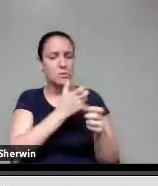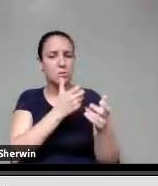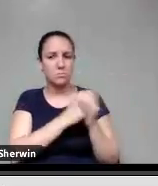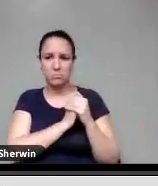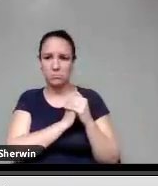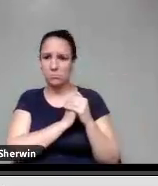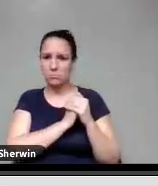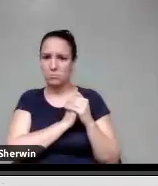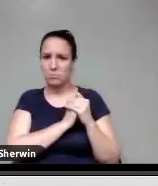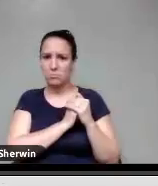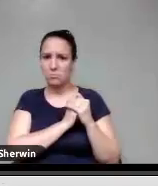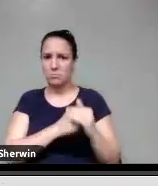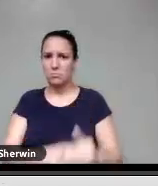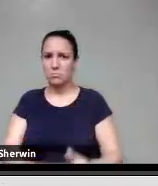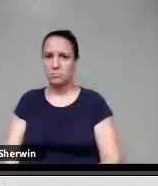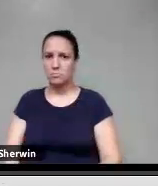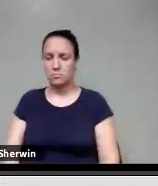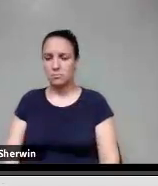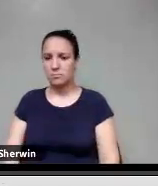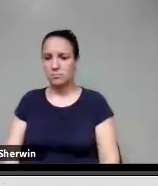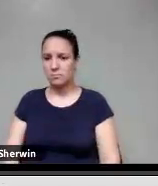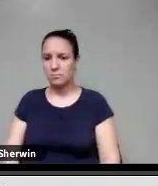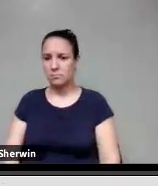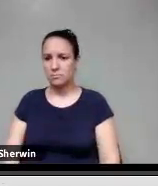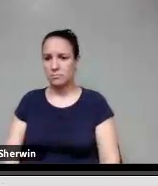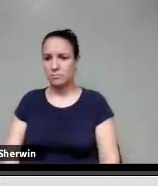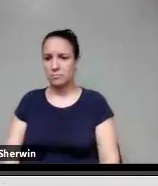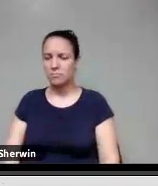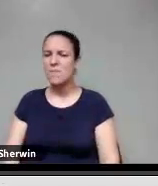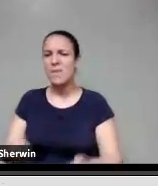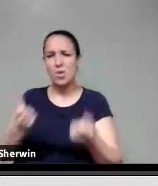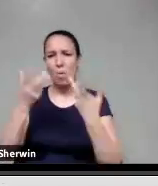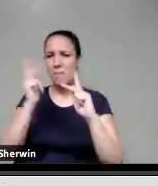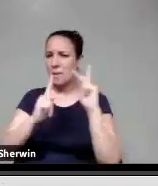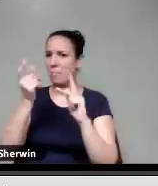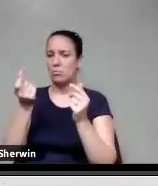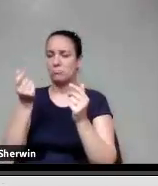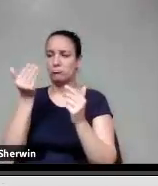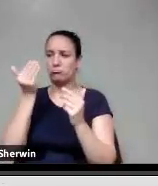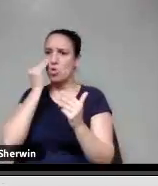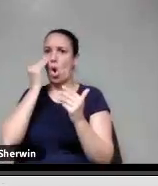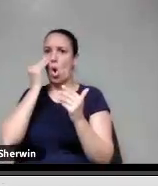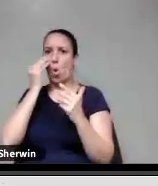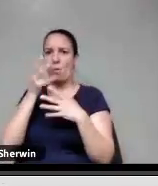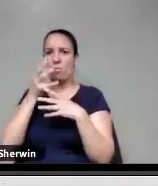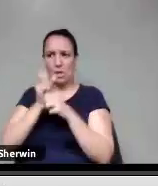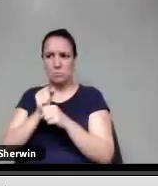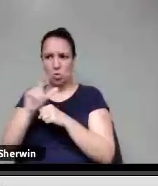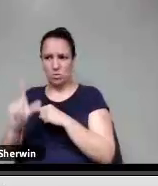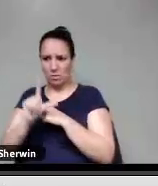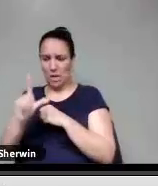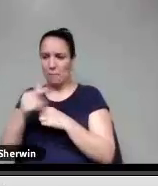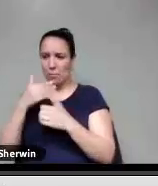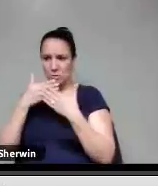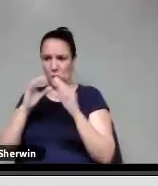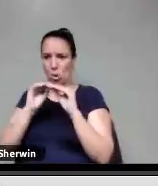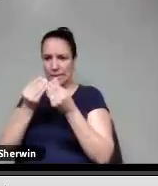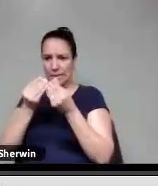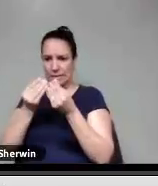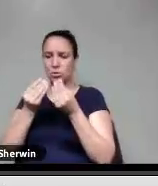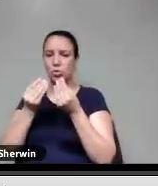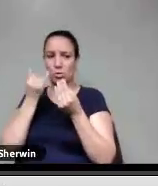recognize the value of a library. So there's an inherent aspect of trust with that community organization, and if they have the same goals